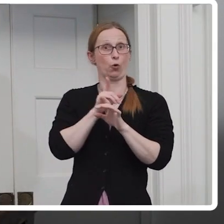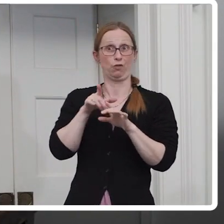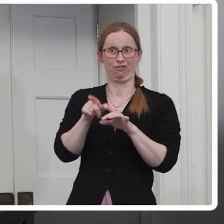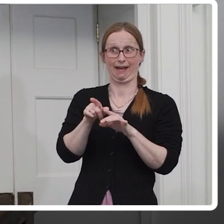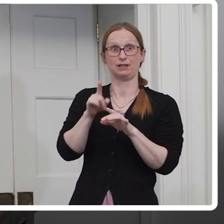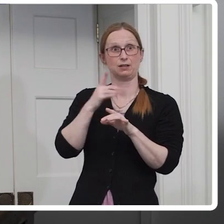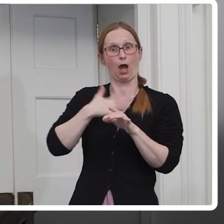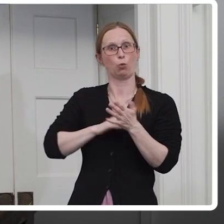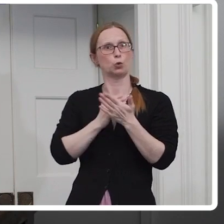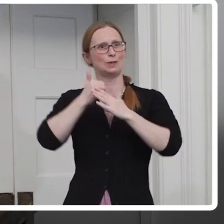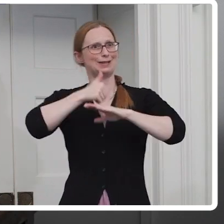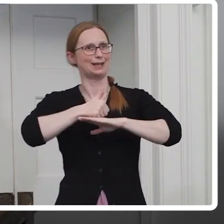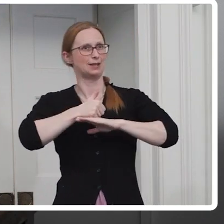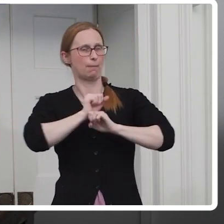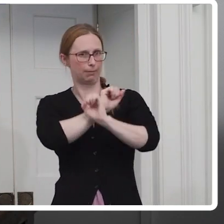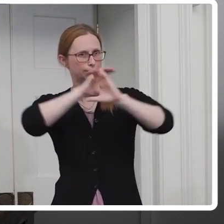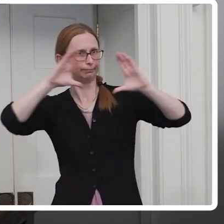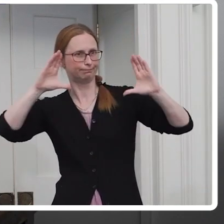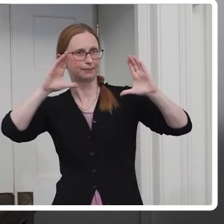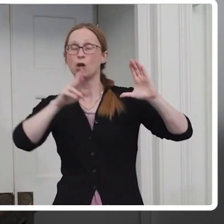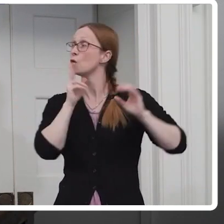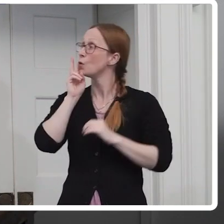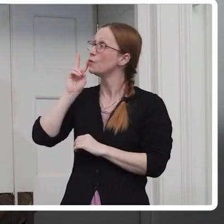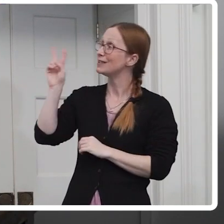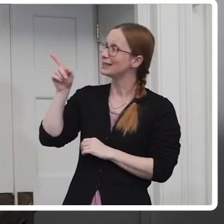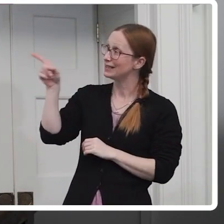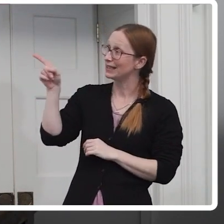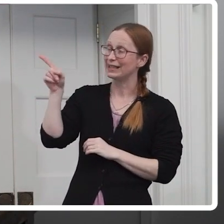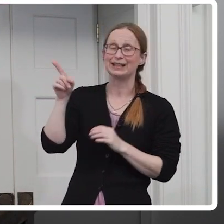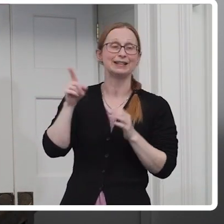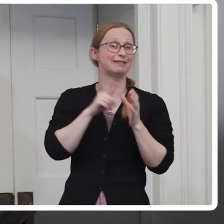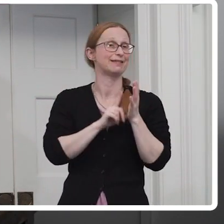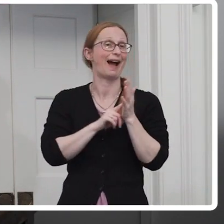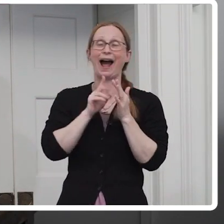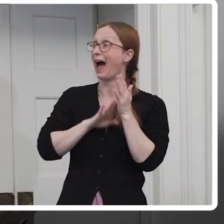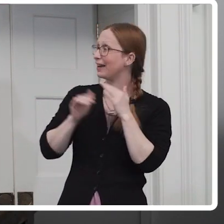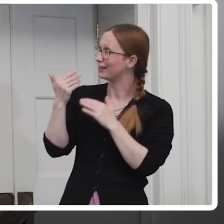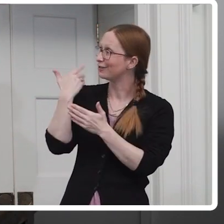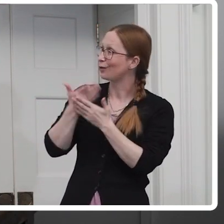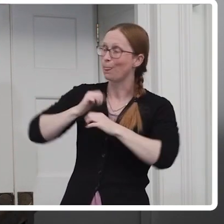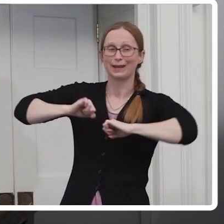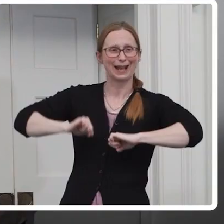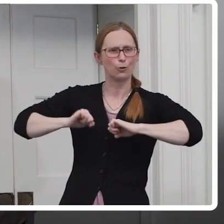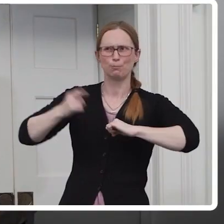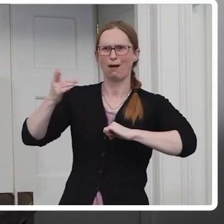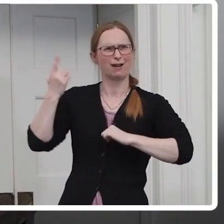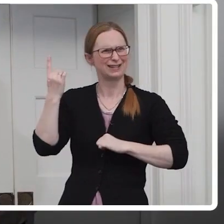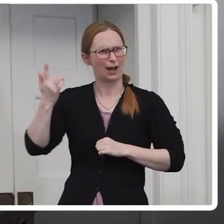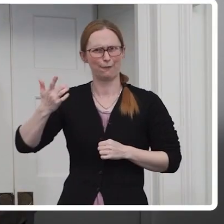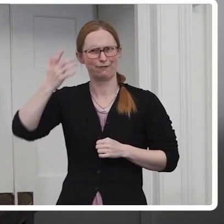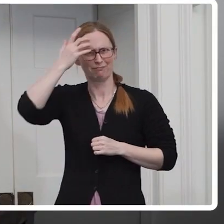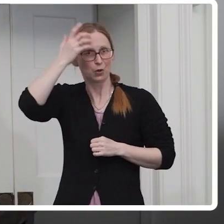before we get there, I'd really like to set the scene. So we've seen the portrait of Allen on her couch, but where